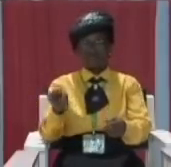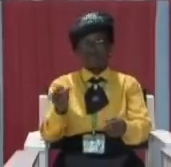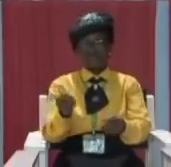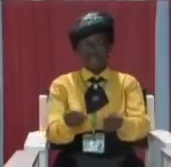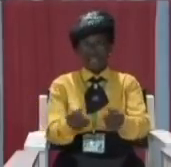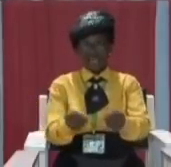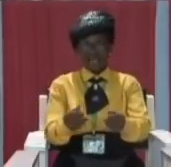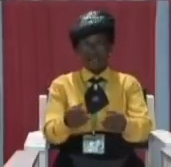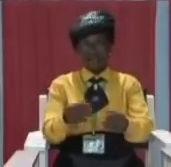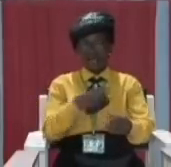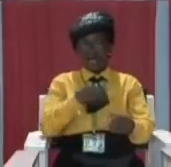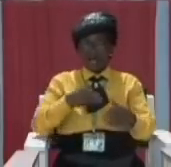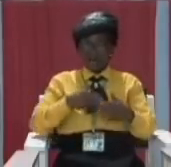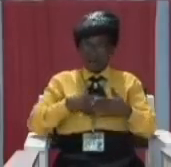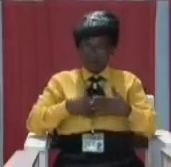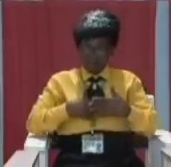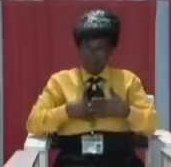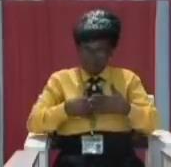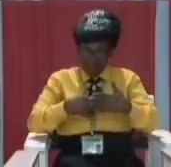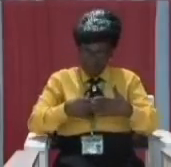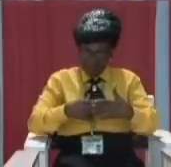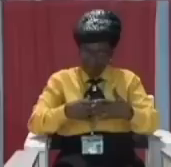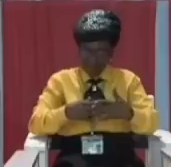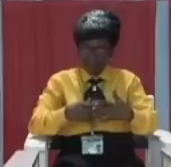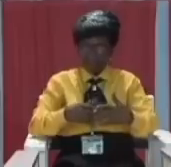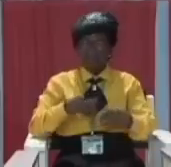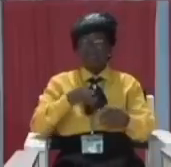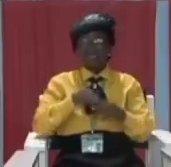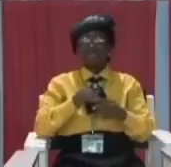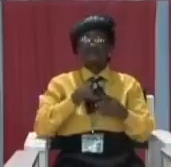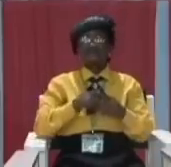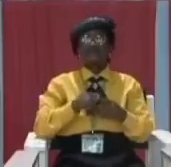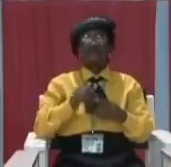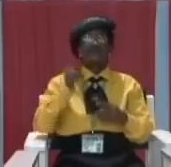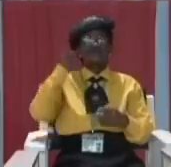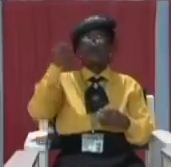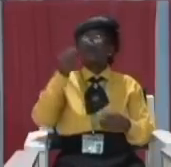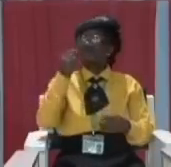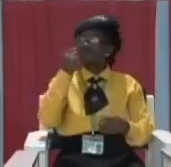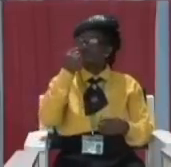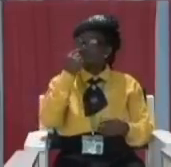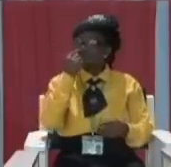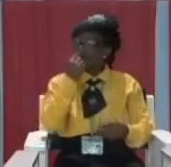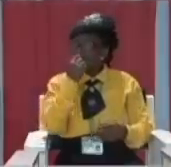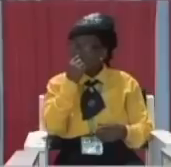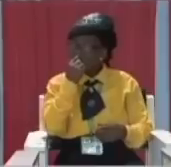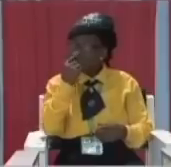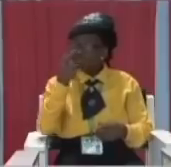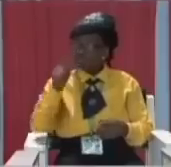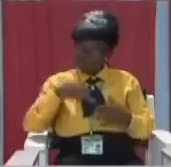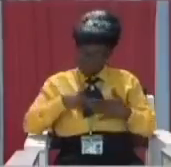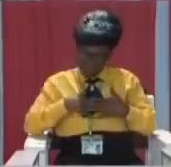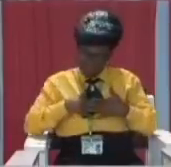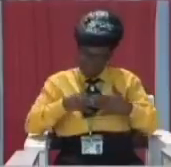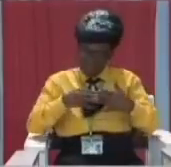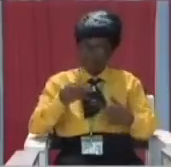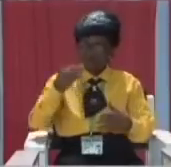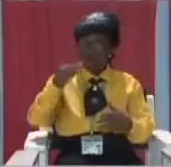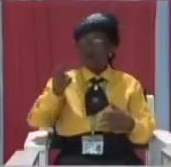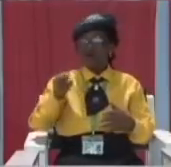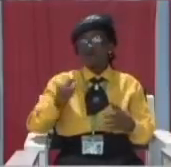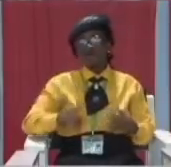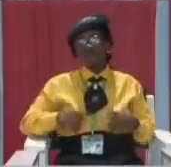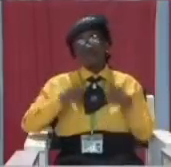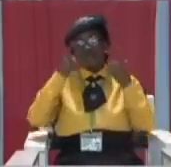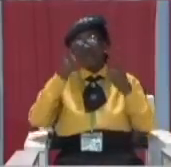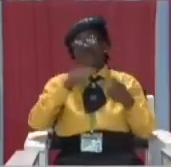and breathed into his nostrils the breath of life, and man